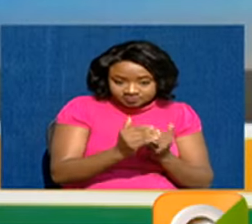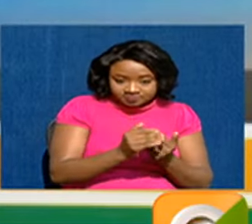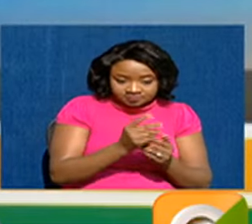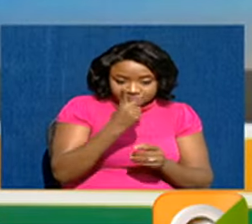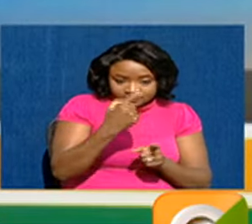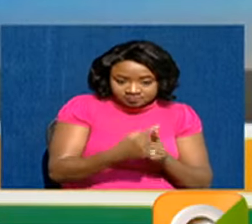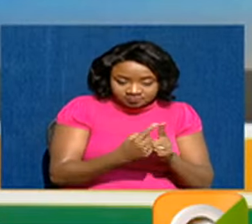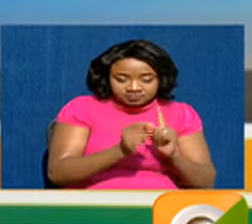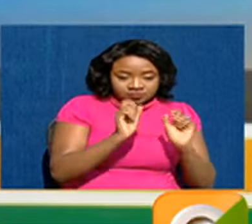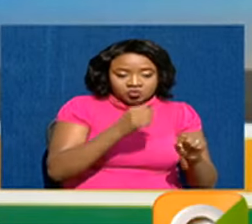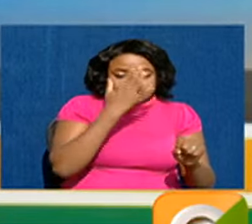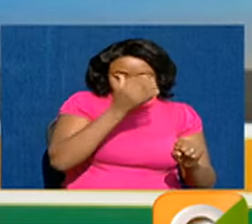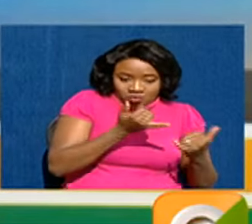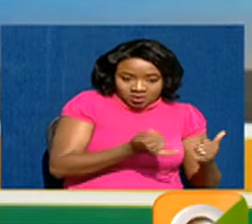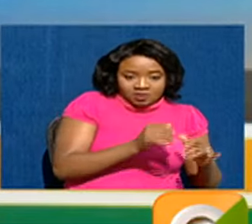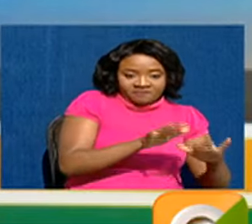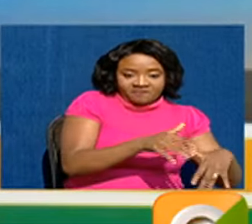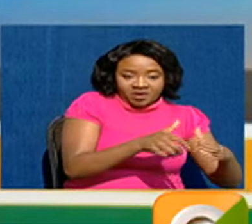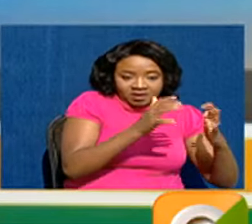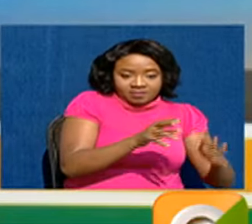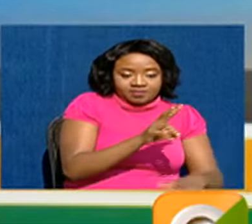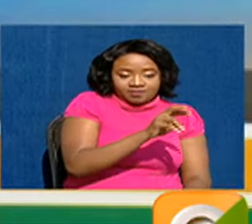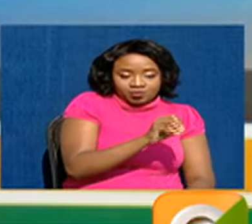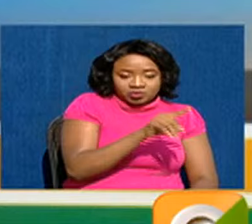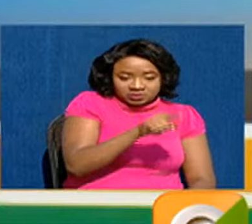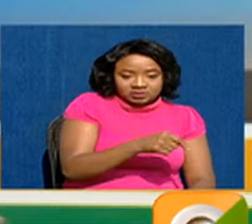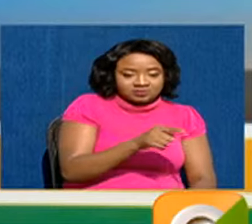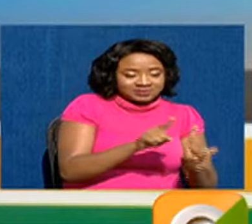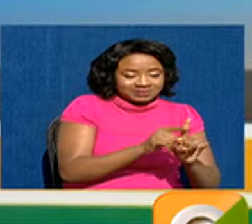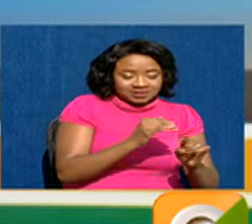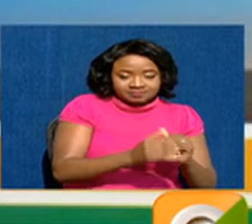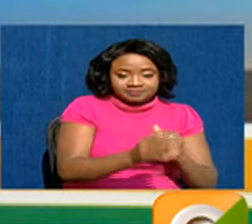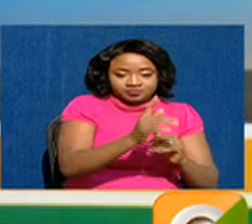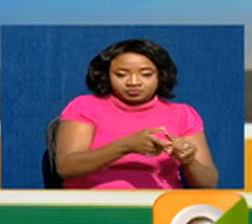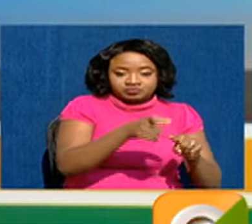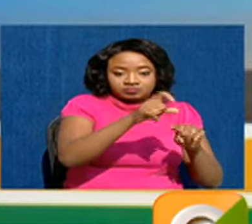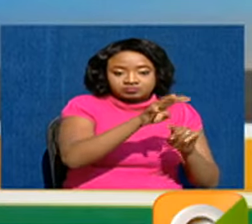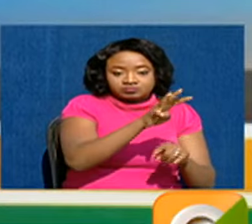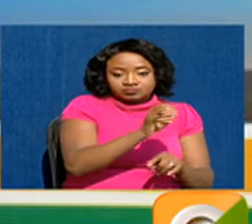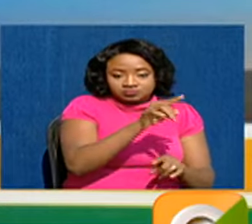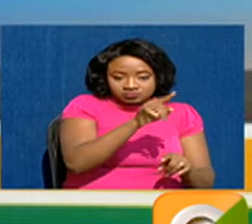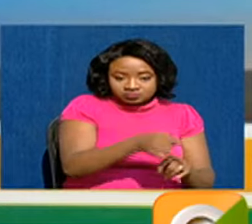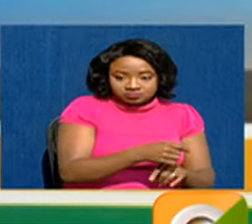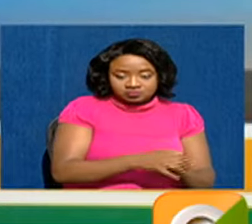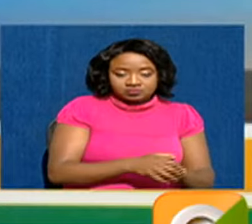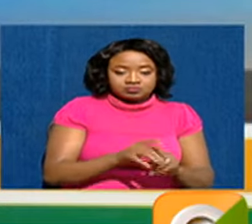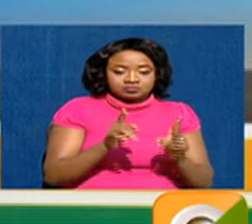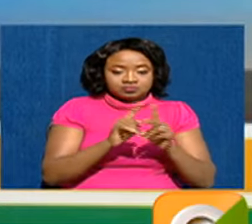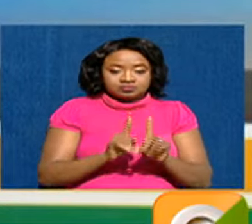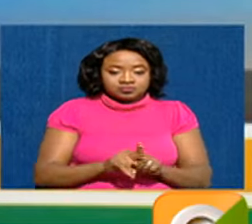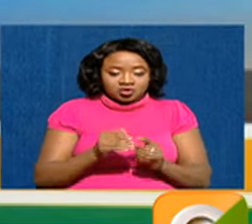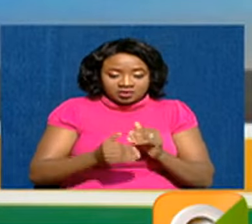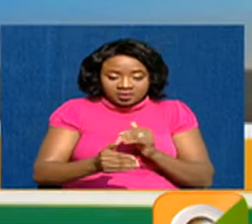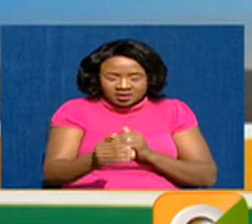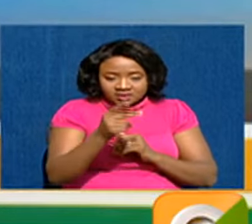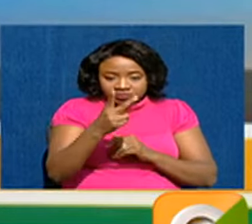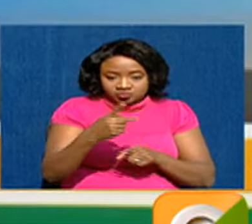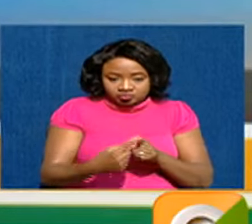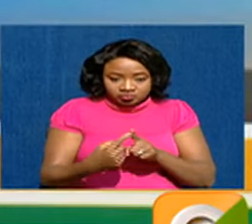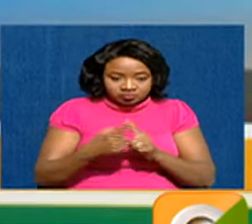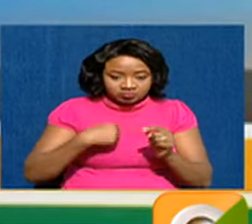know this 20,000 will probably be about 40,000. The second thing we expect in the next 2 years,